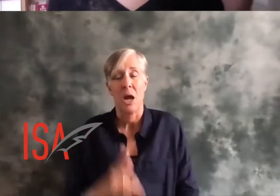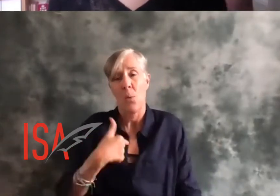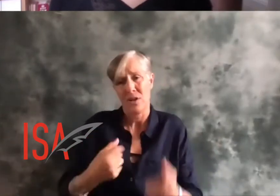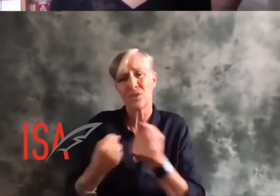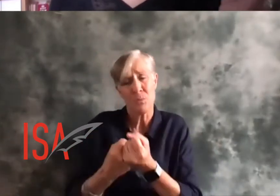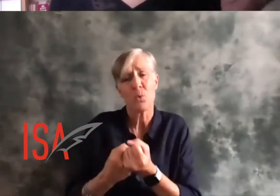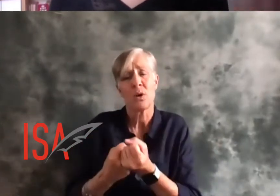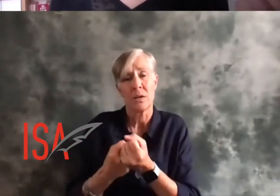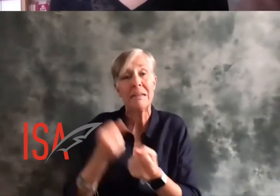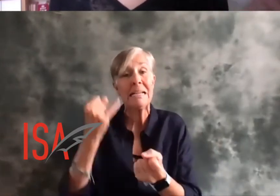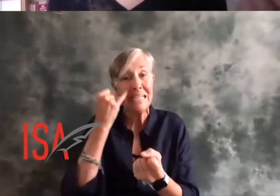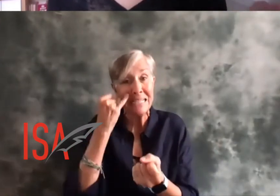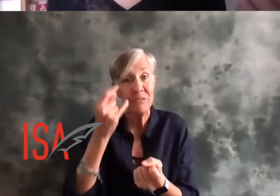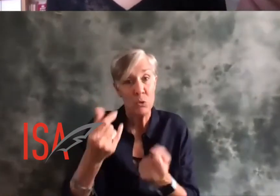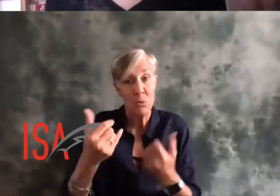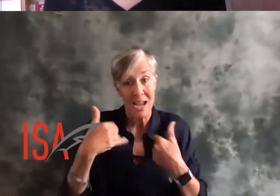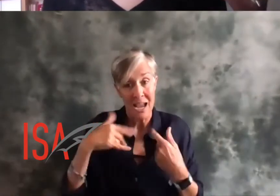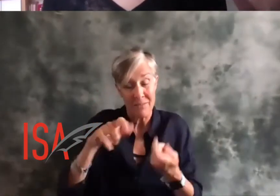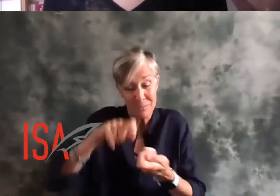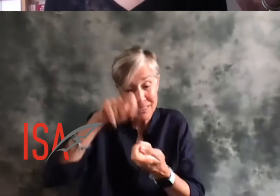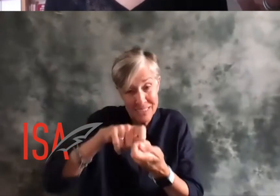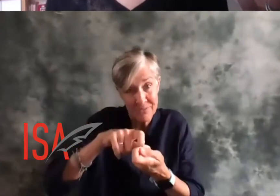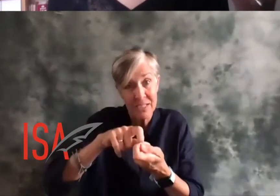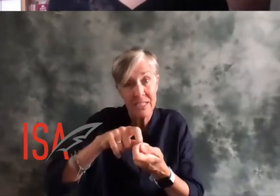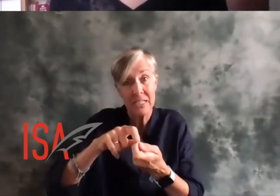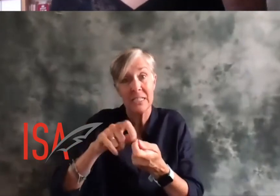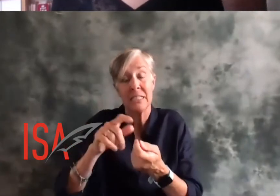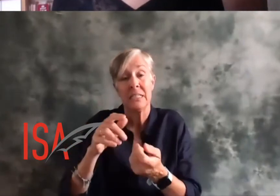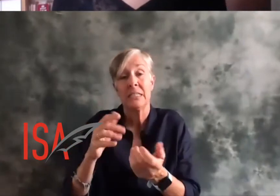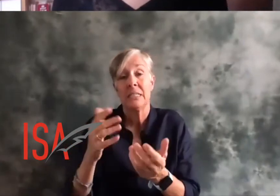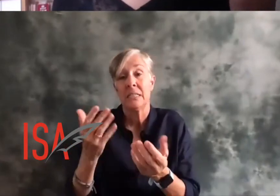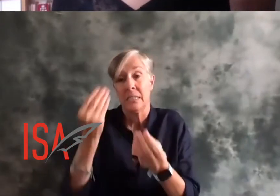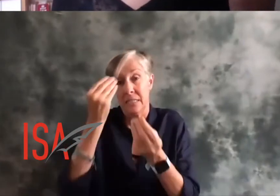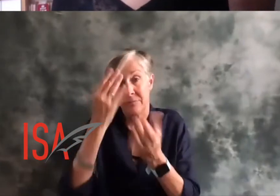you have that level of specificity that you want